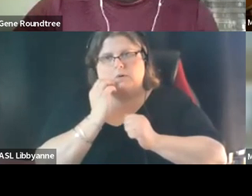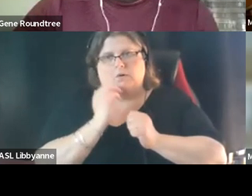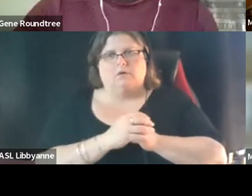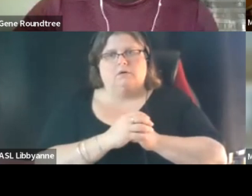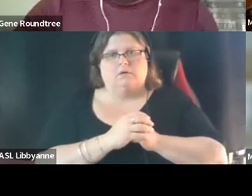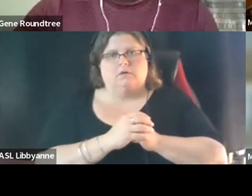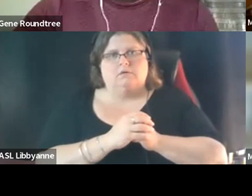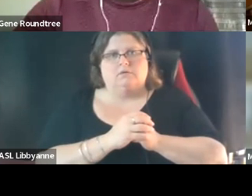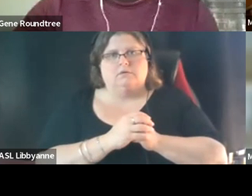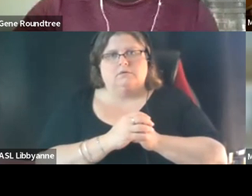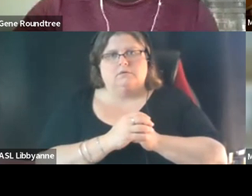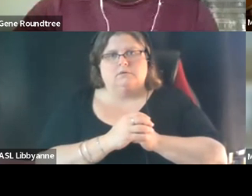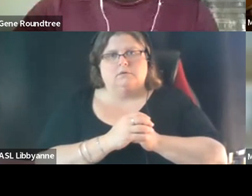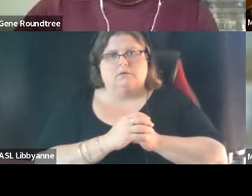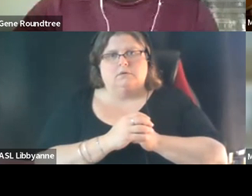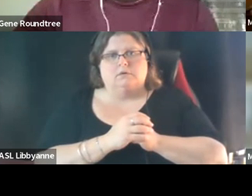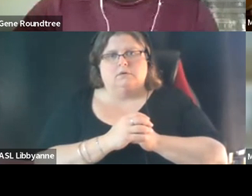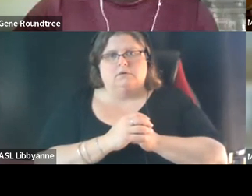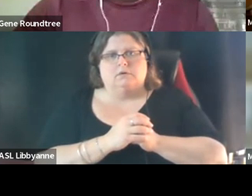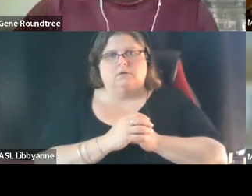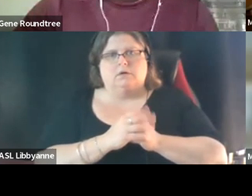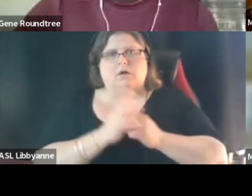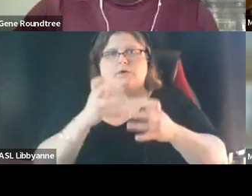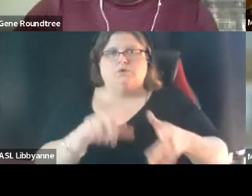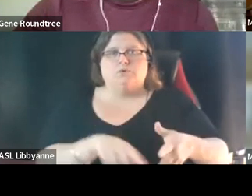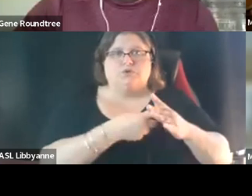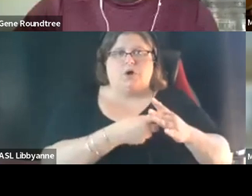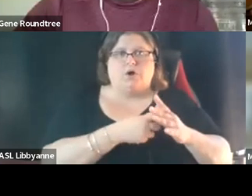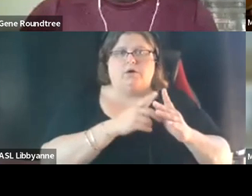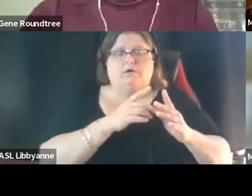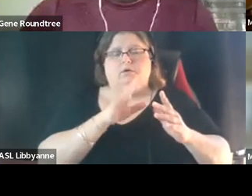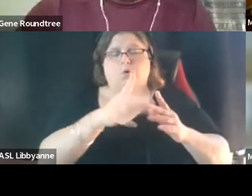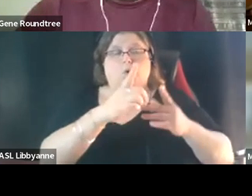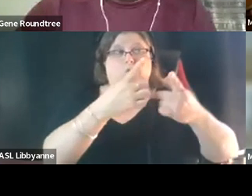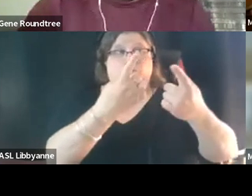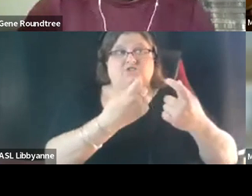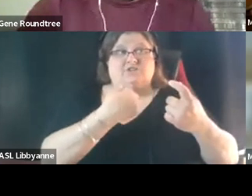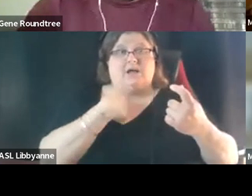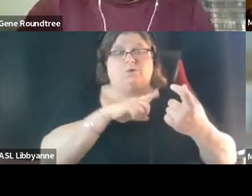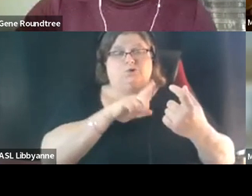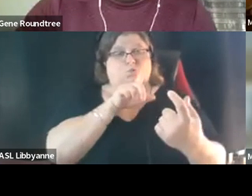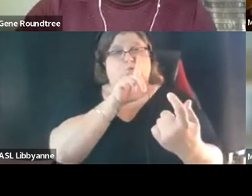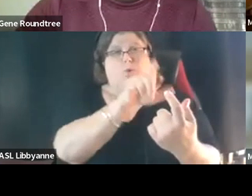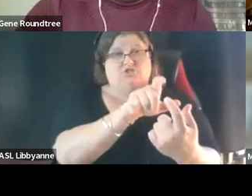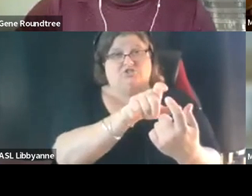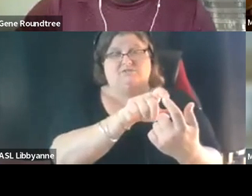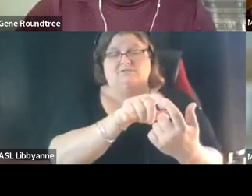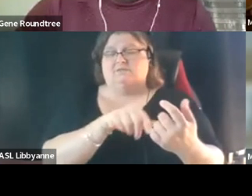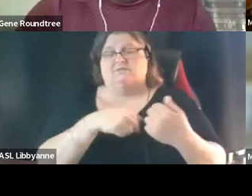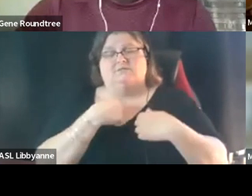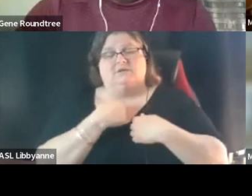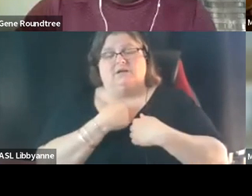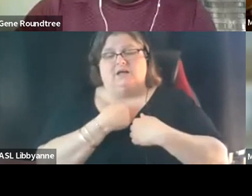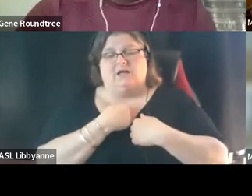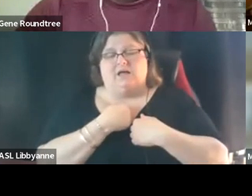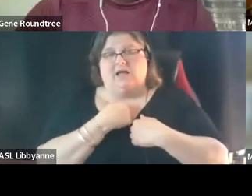I kind of want to start answering the question with a question, because I think that